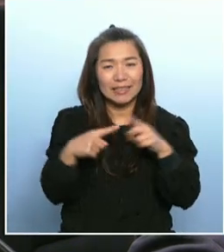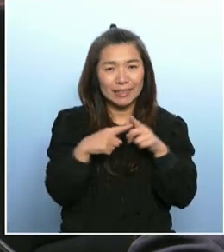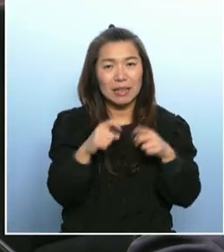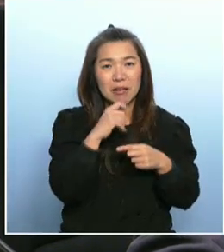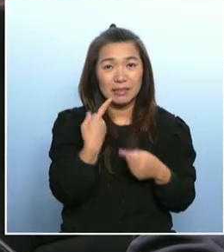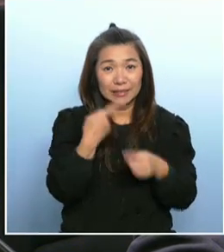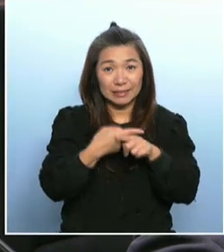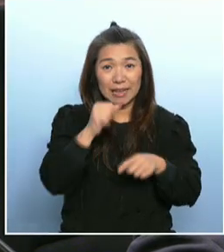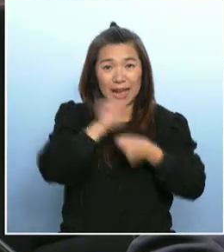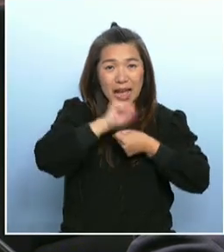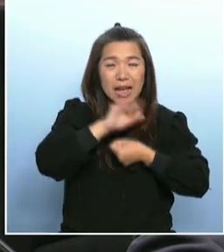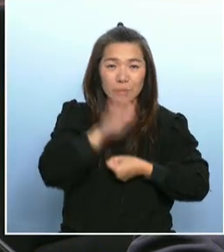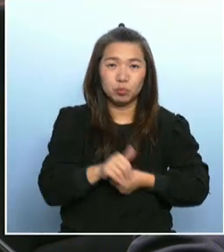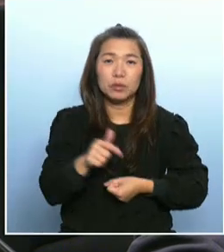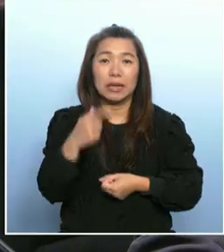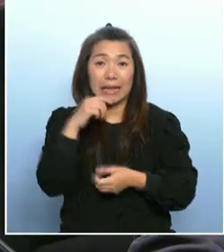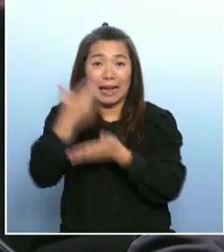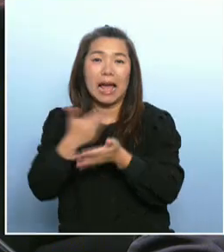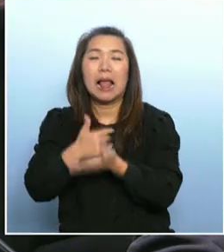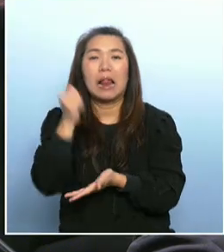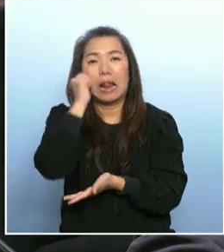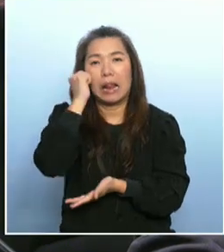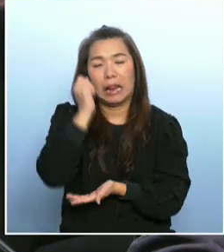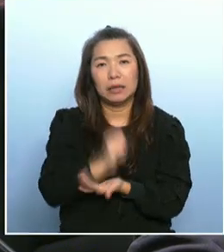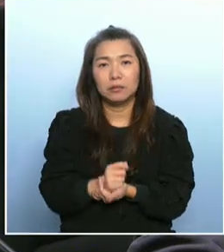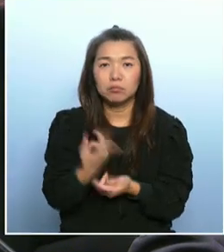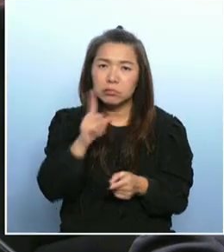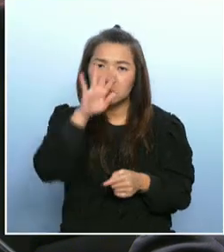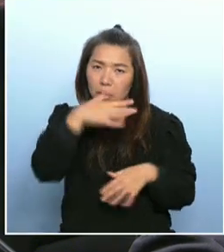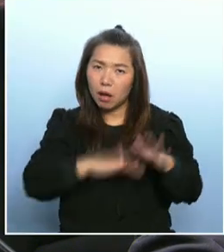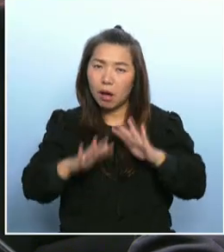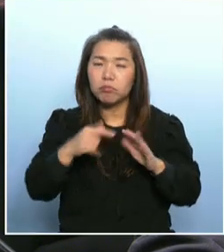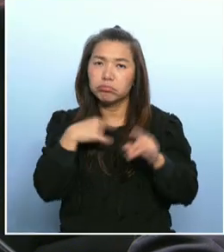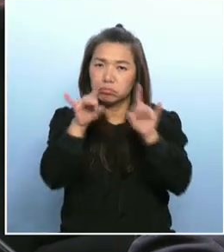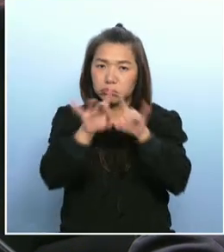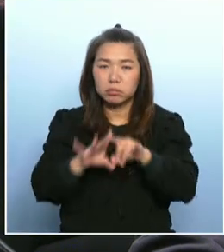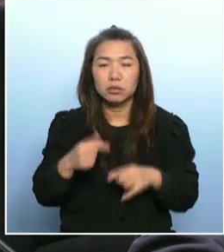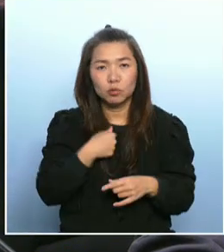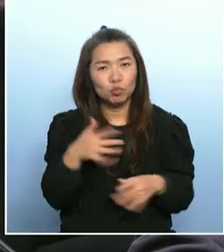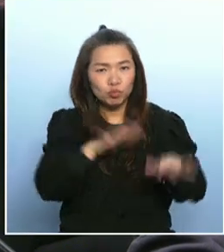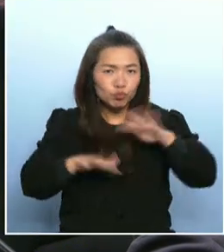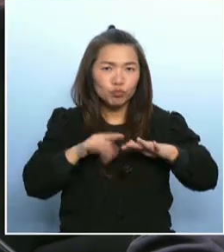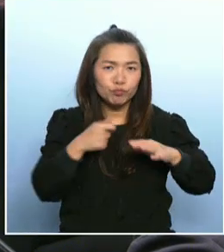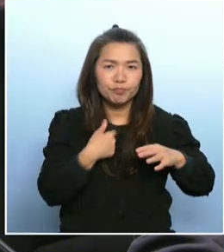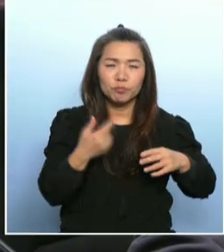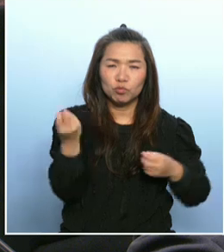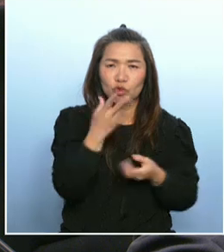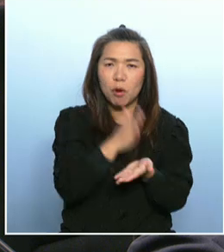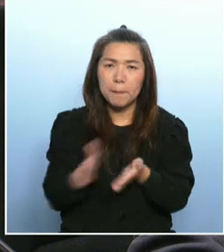the PWDs is also aging. We see an increase in demand in the foreseeable